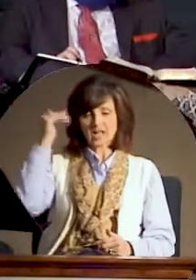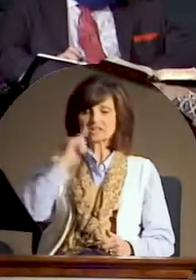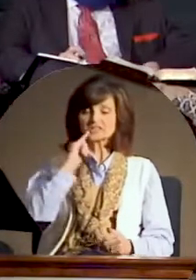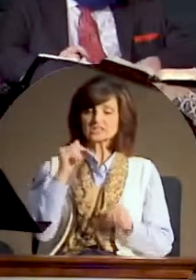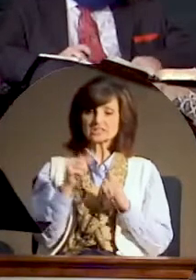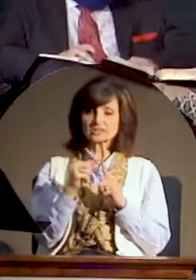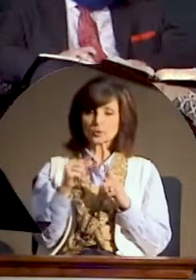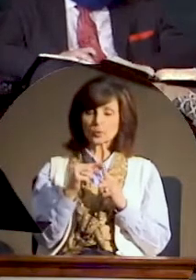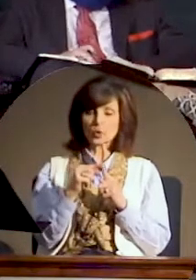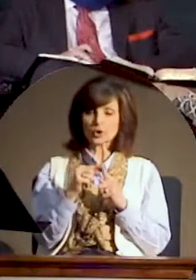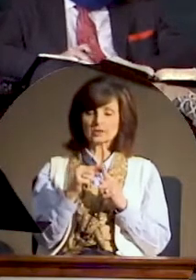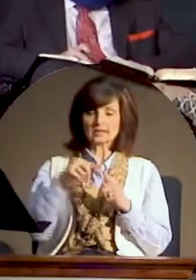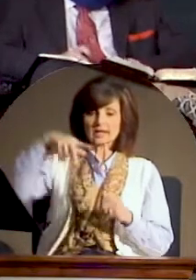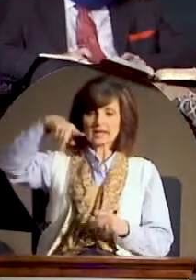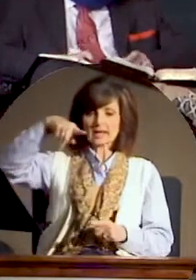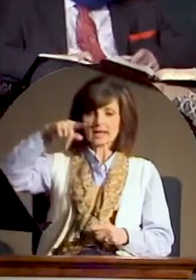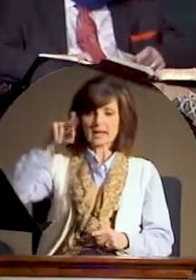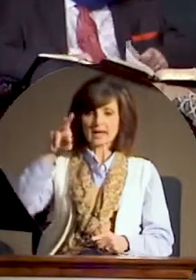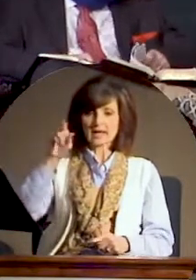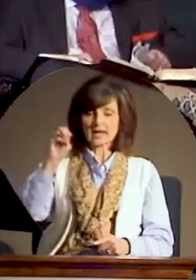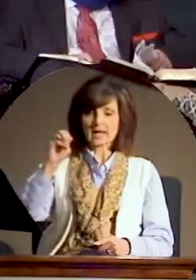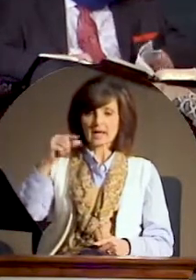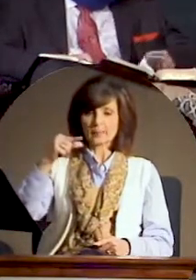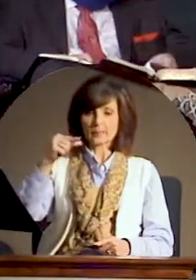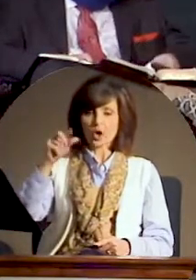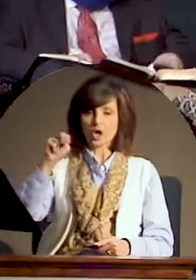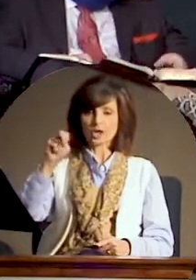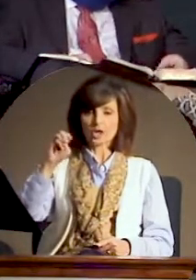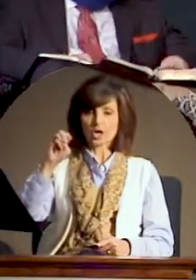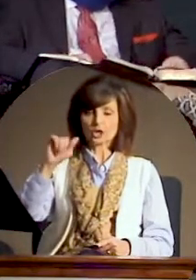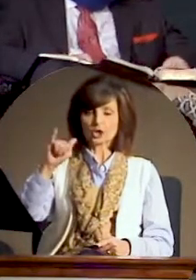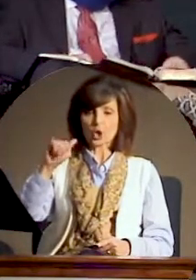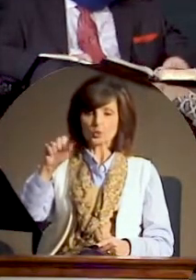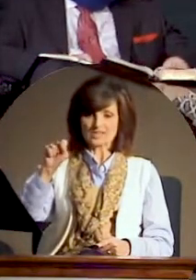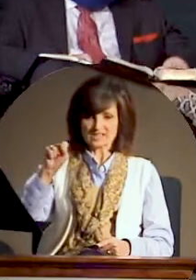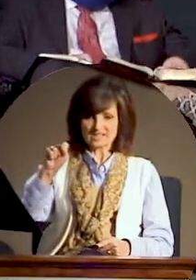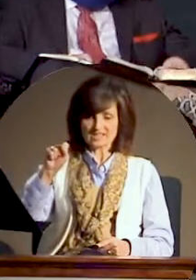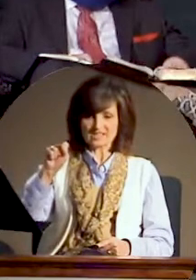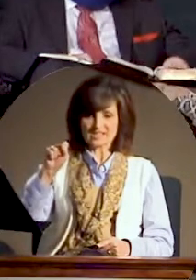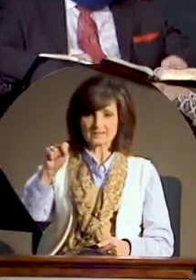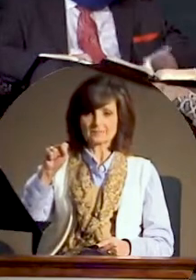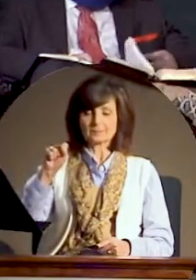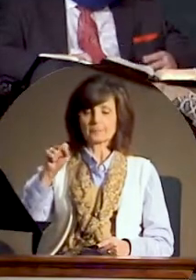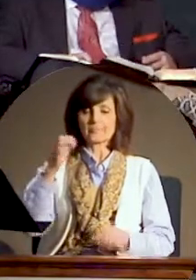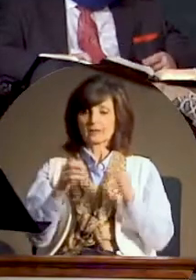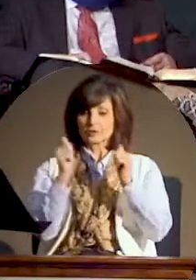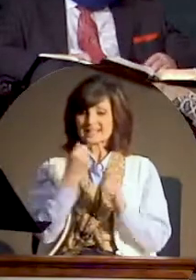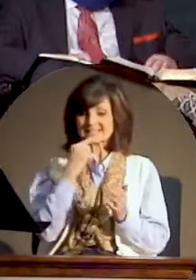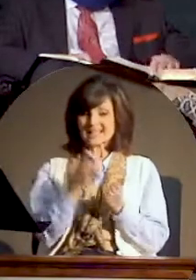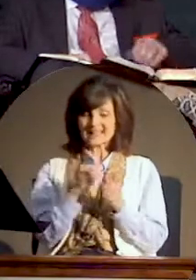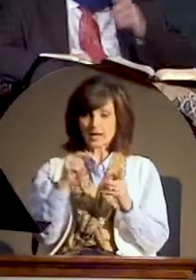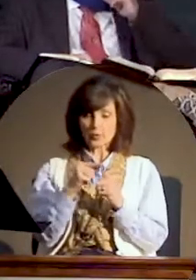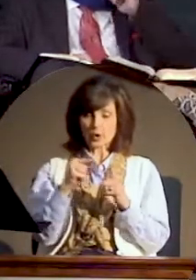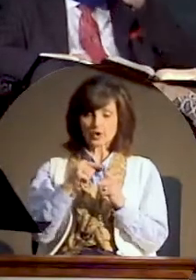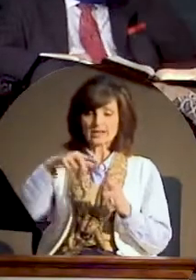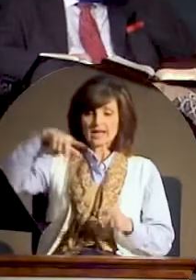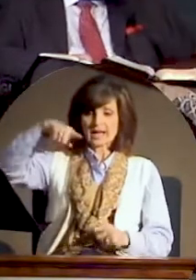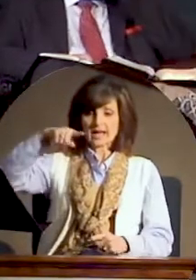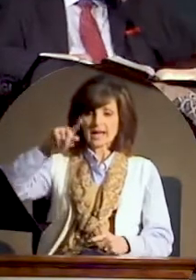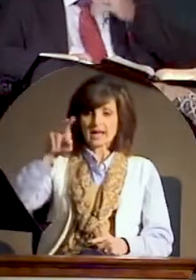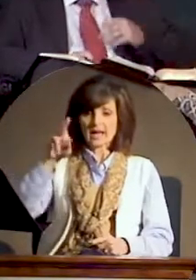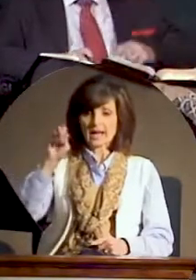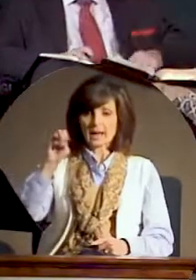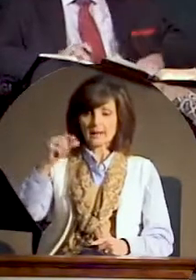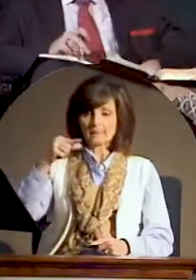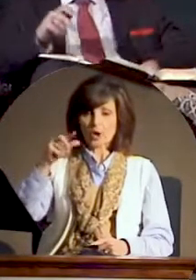word prognosis. You ever heard that word before? Prognosis. If you can say that word, everybody say it together on the count of